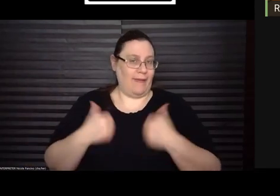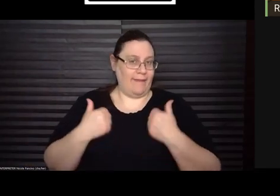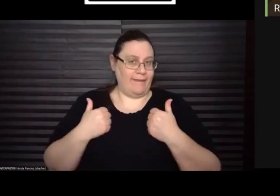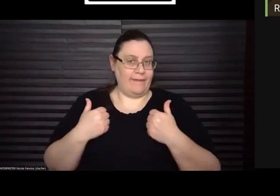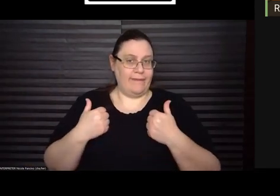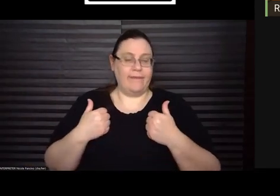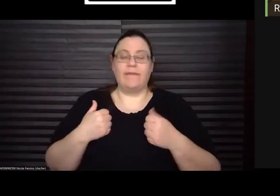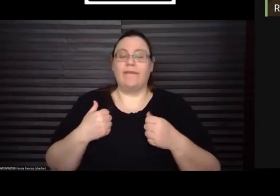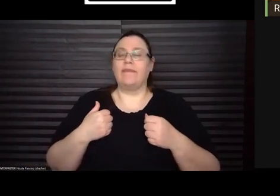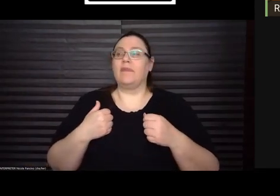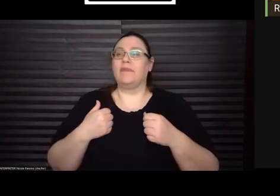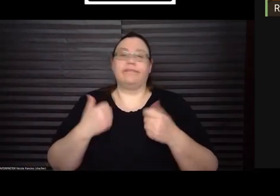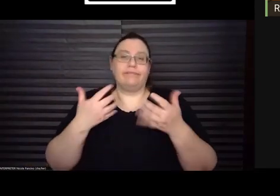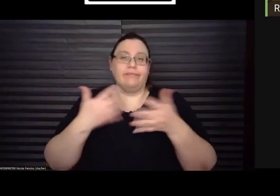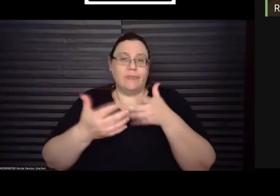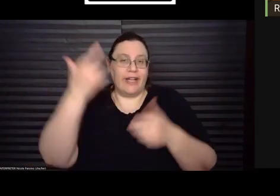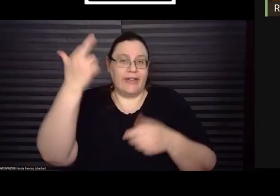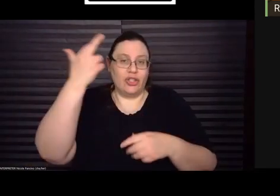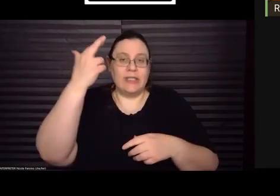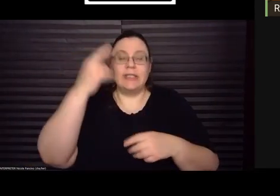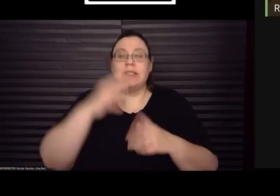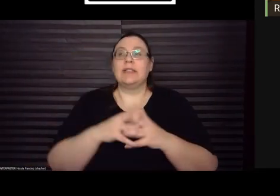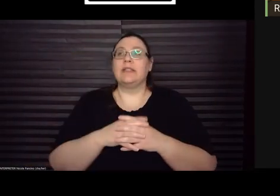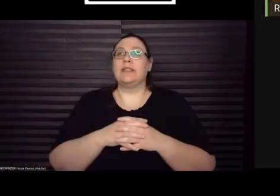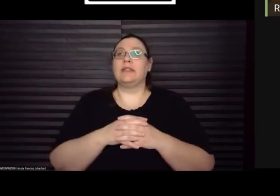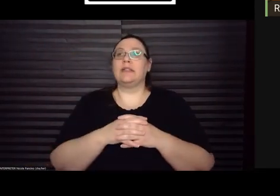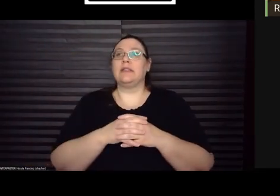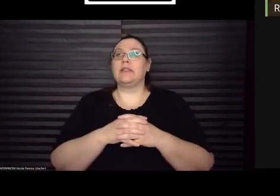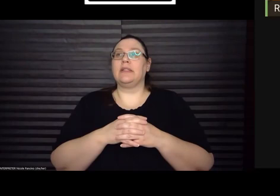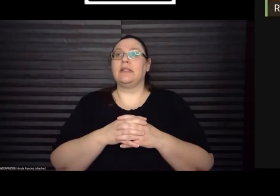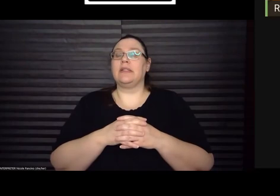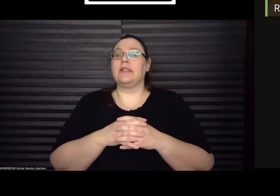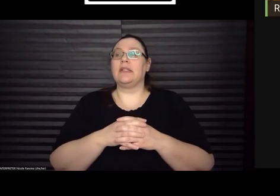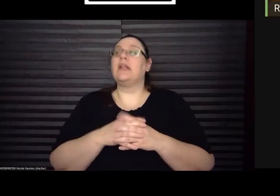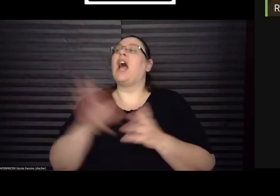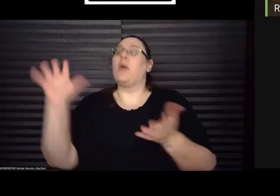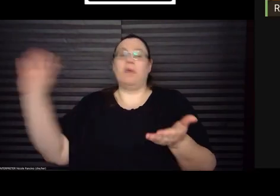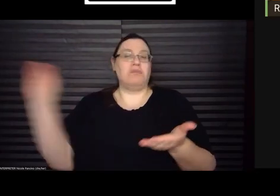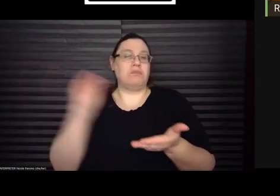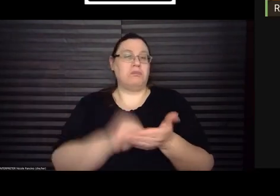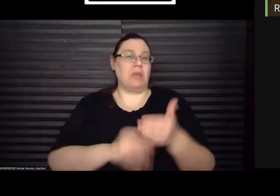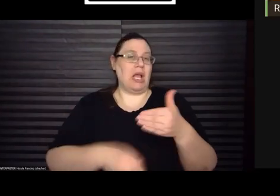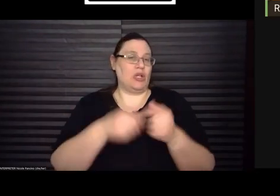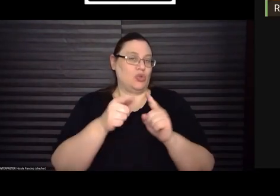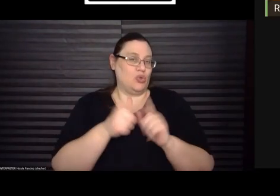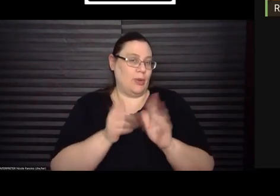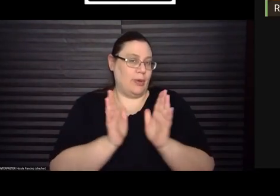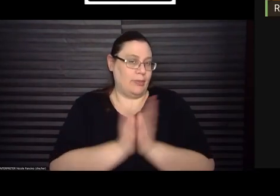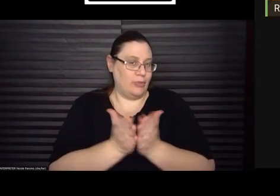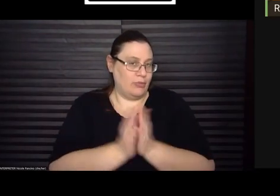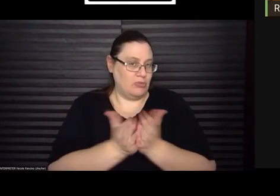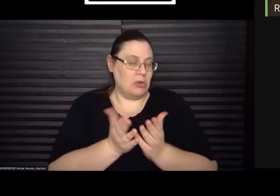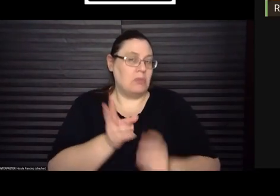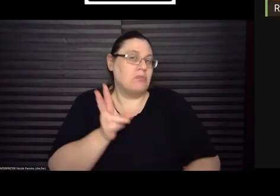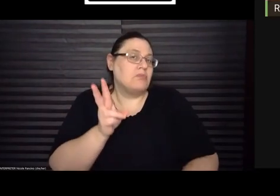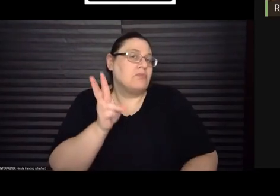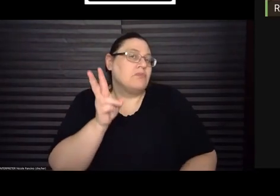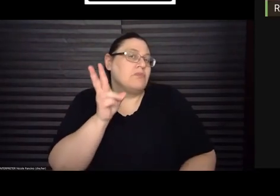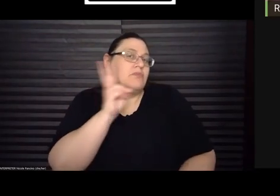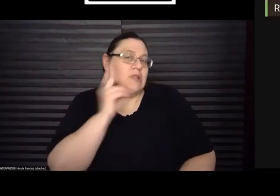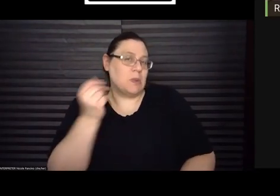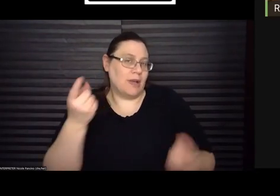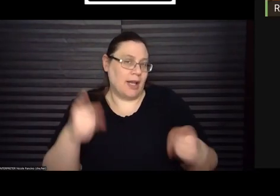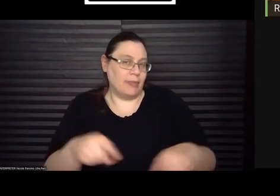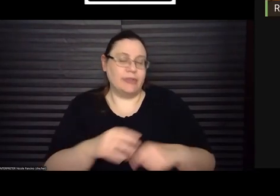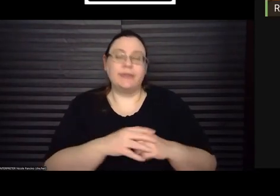into my life for some reason, I would put it in the book. Right. And just see what